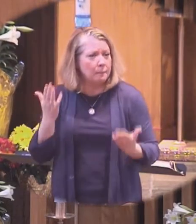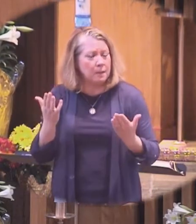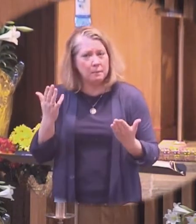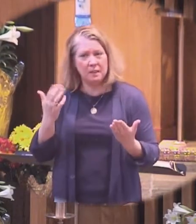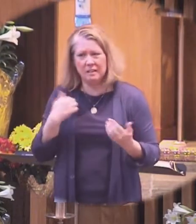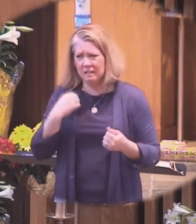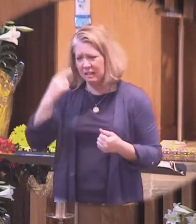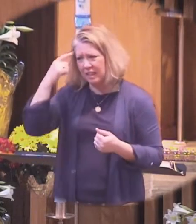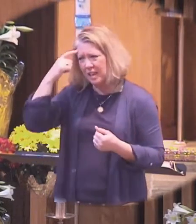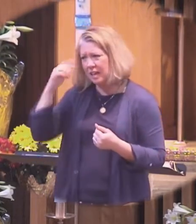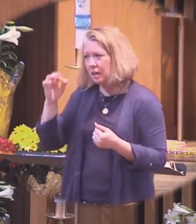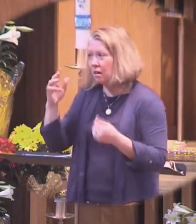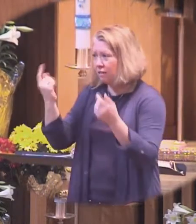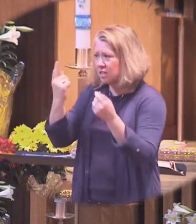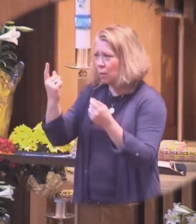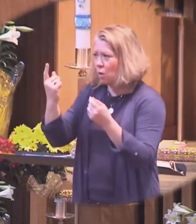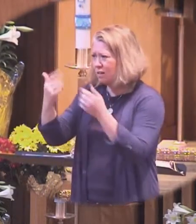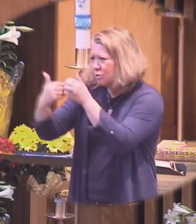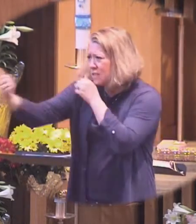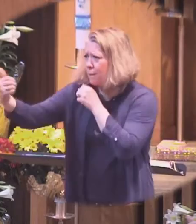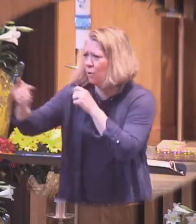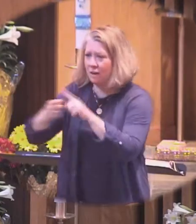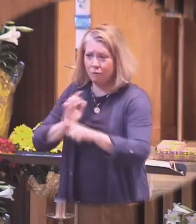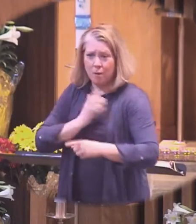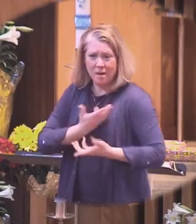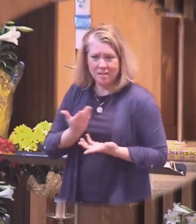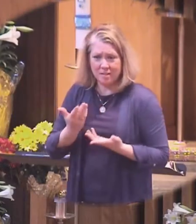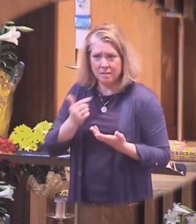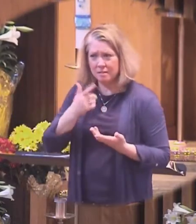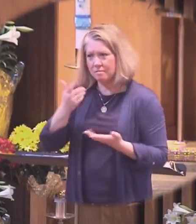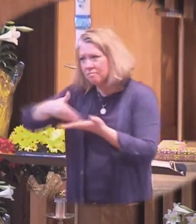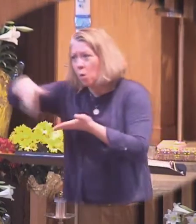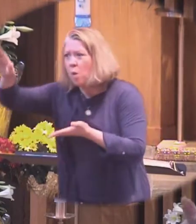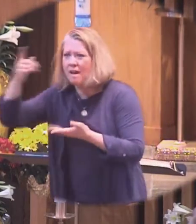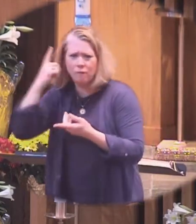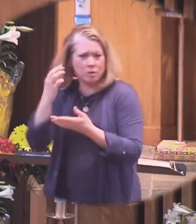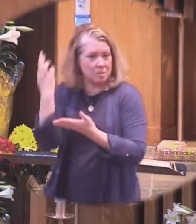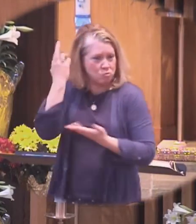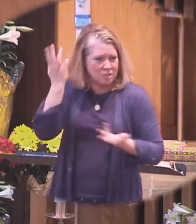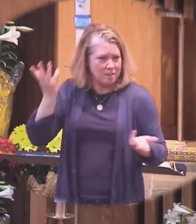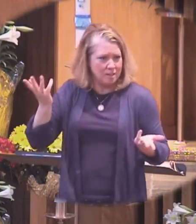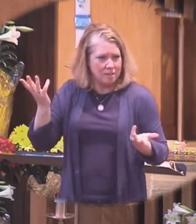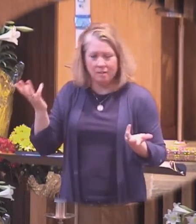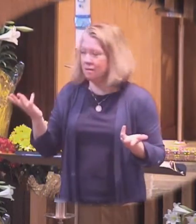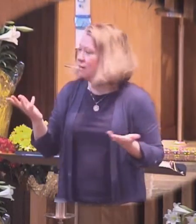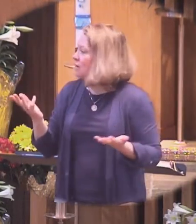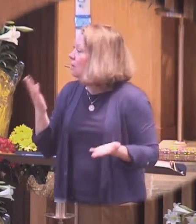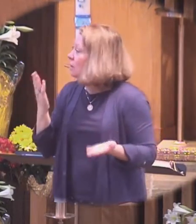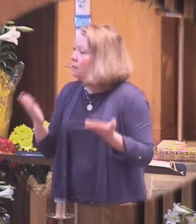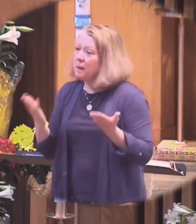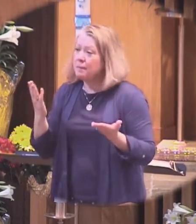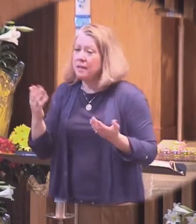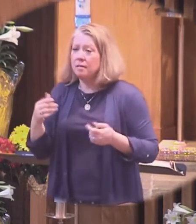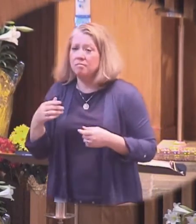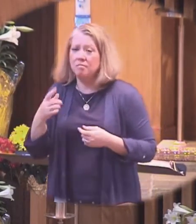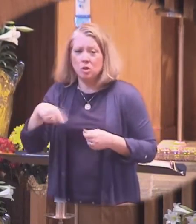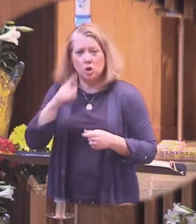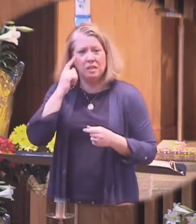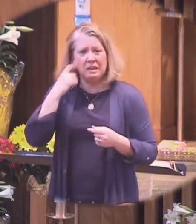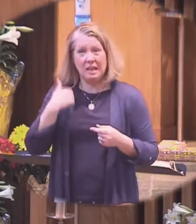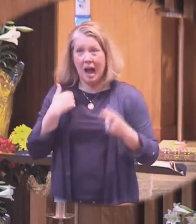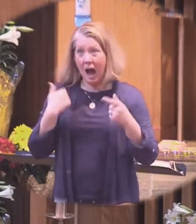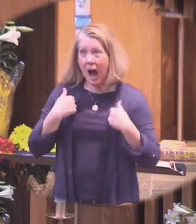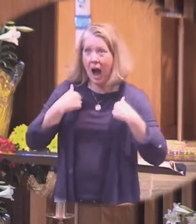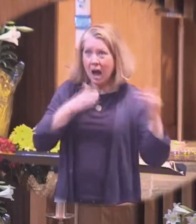from loved ones. Maybe it's the thought of thinking, you know what, this Lent didn't go as well as I wanted it to. And there's disappointment in